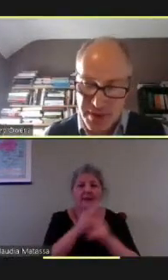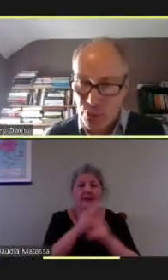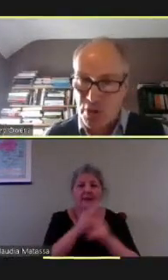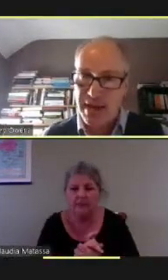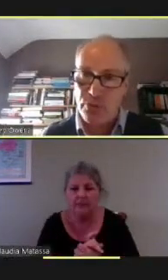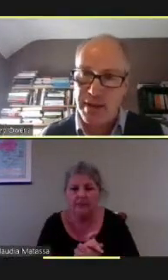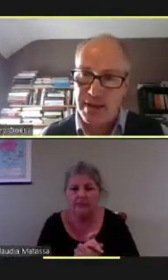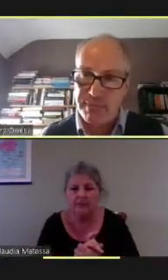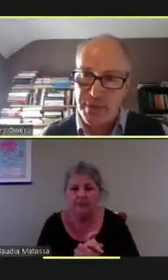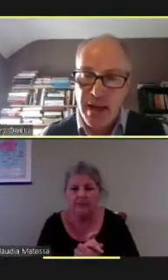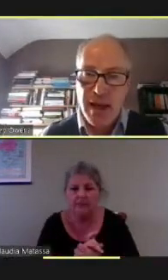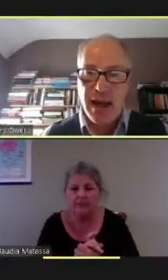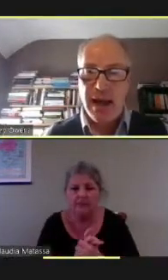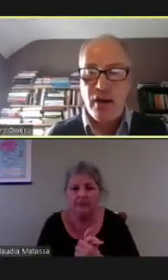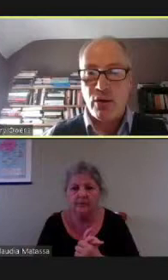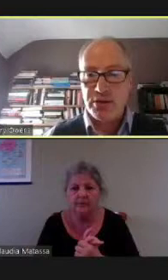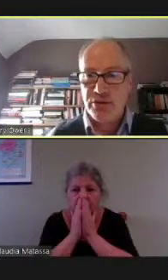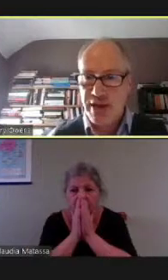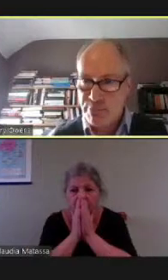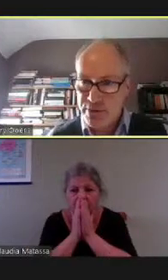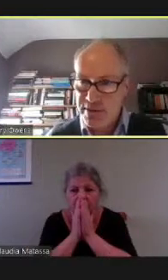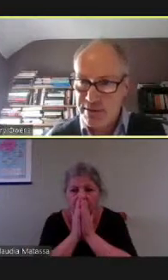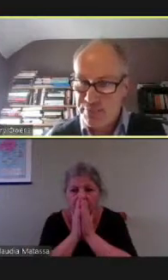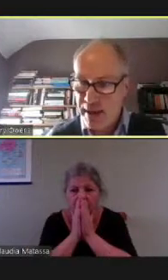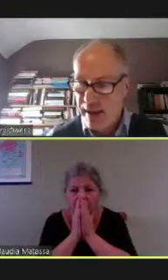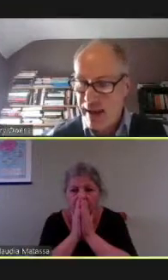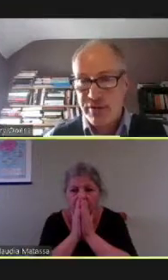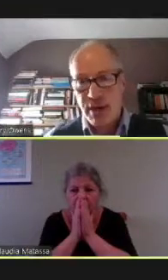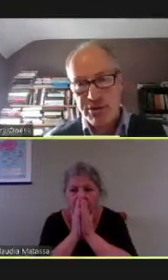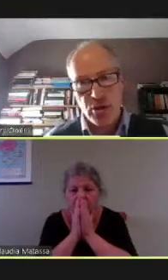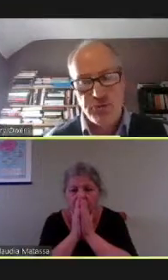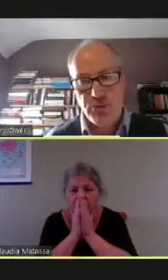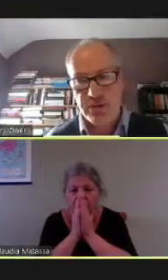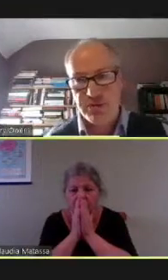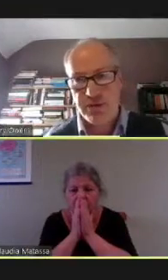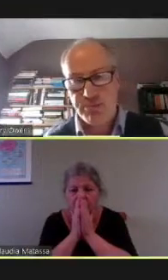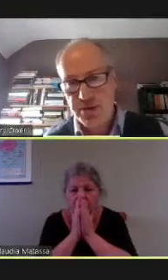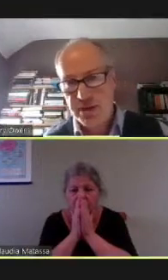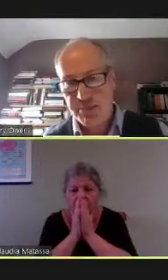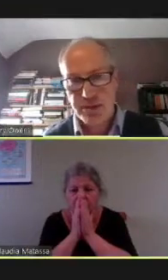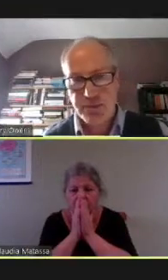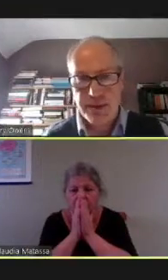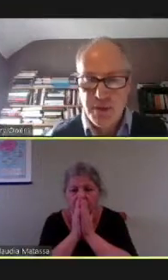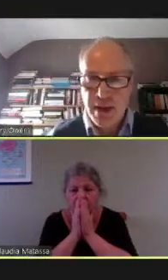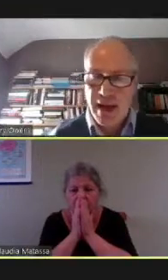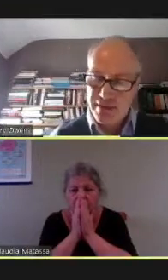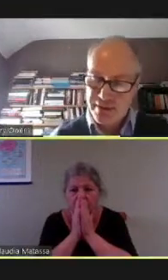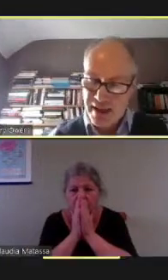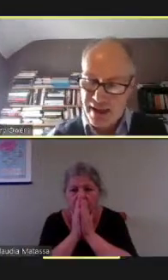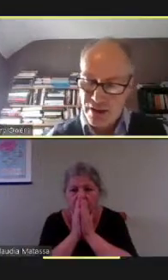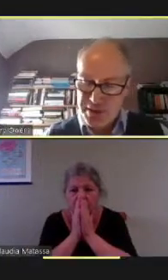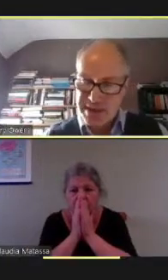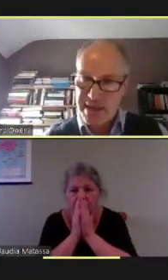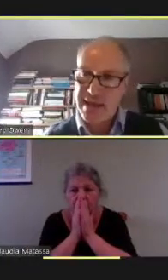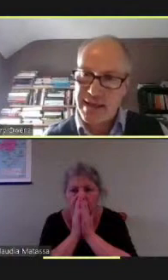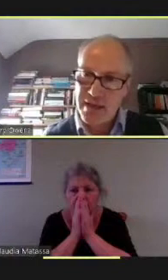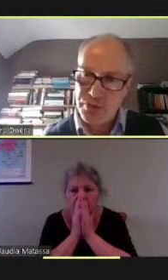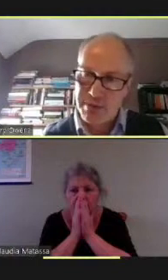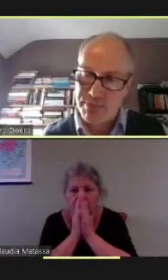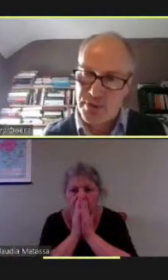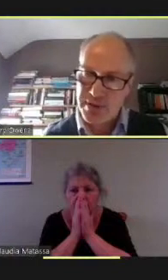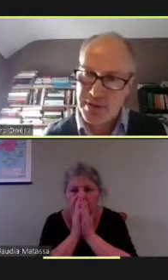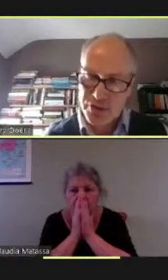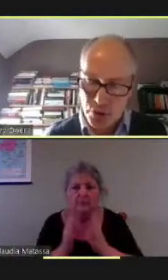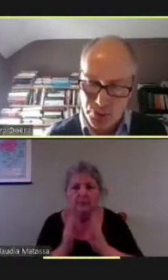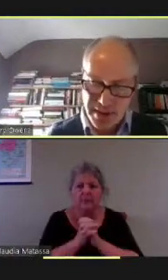support. And that worked out well. Also that person, and that was no fault of the prisoner, by the way, and we stay